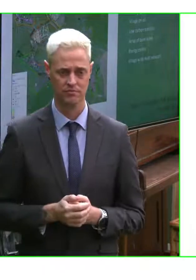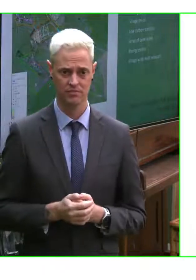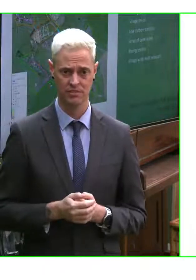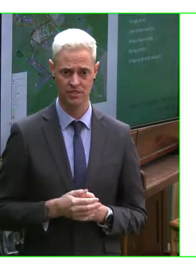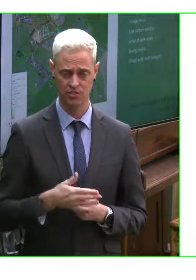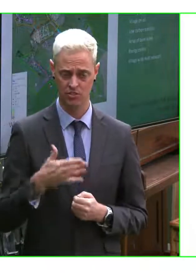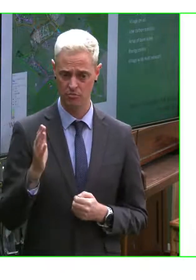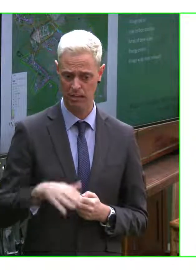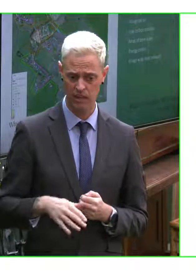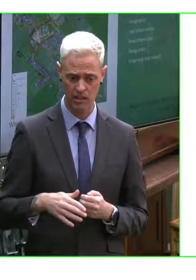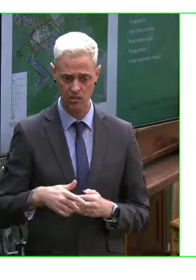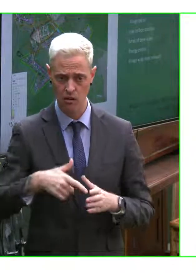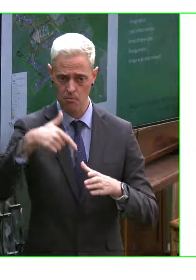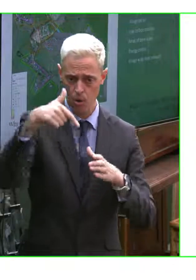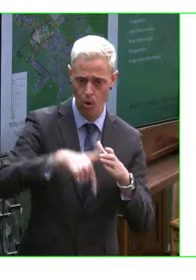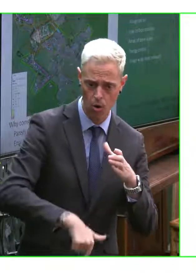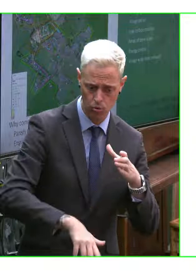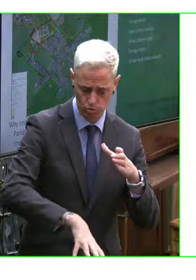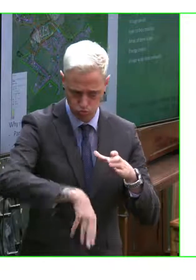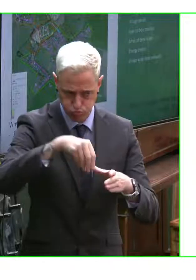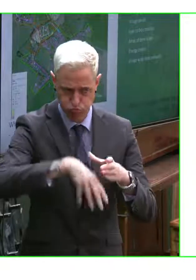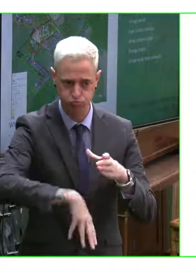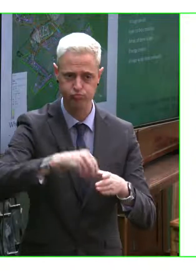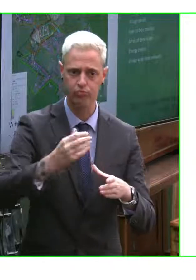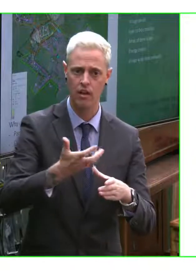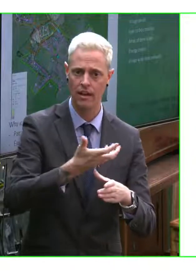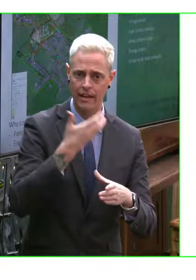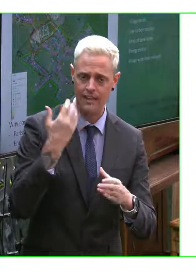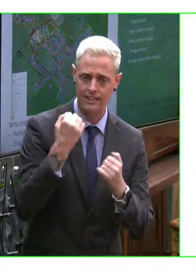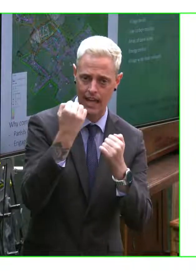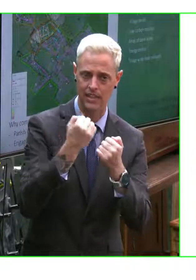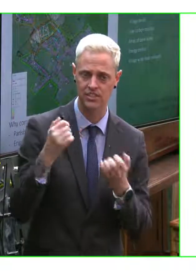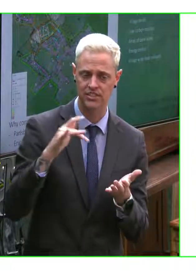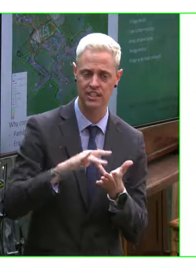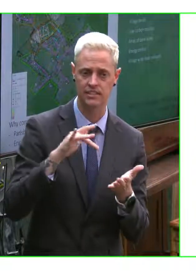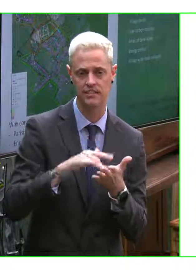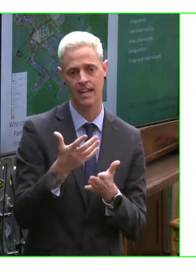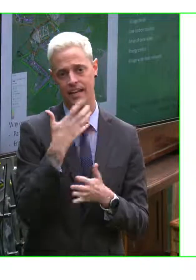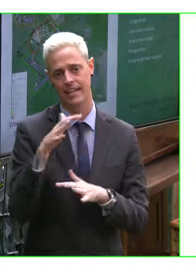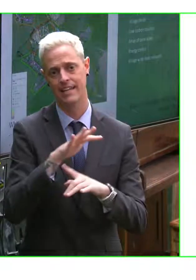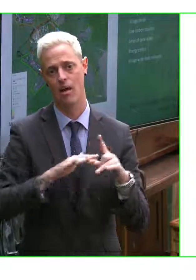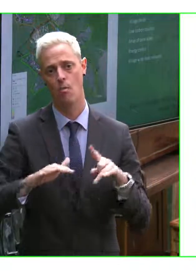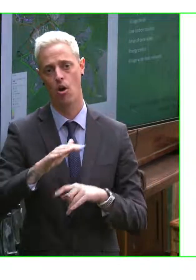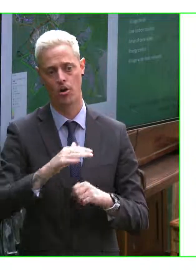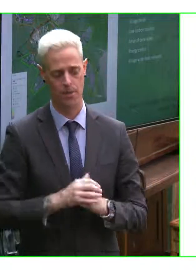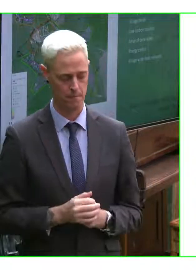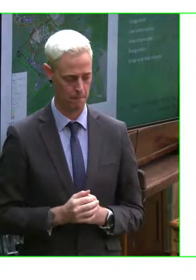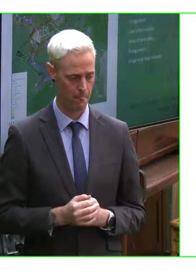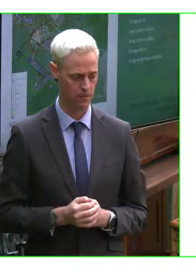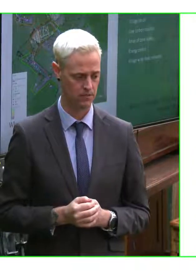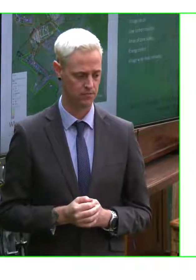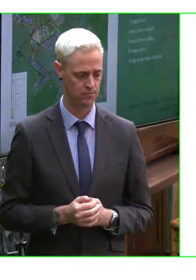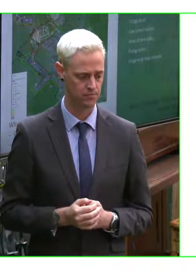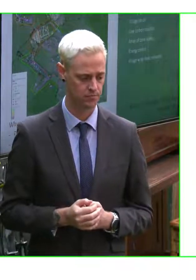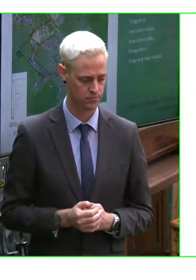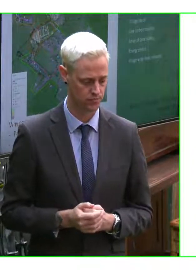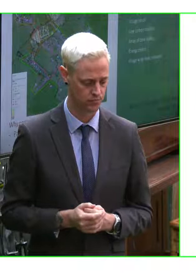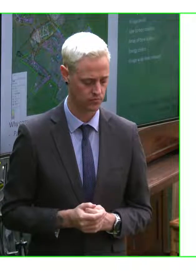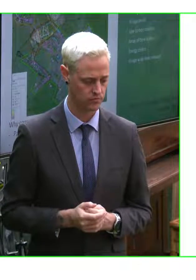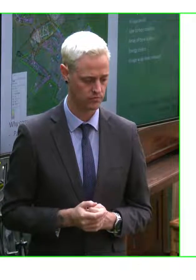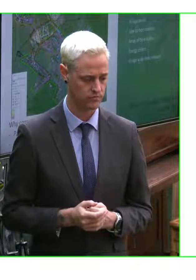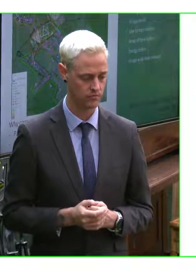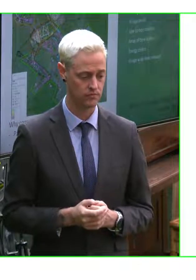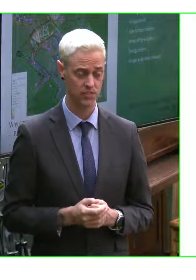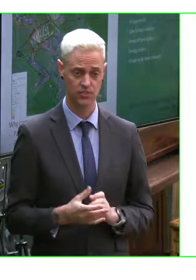ground source boreholes, an energy centre and a heat network. And I think the key to thinking about this